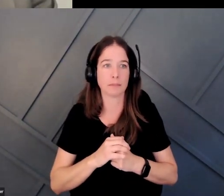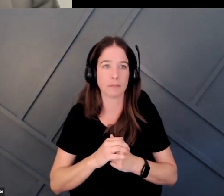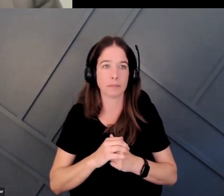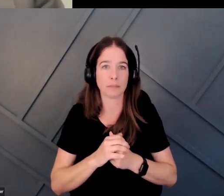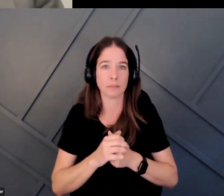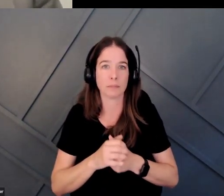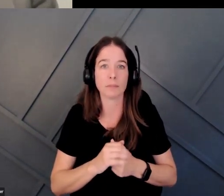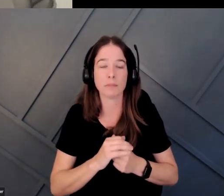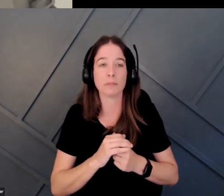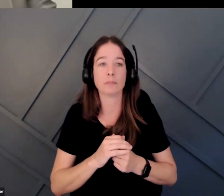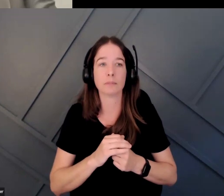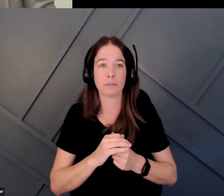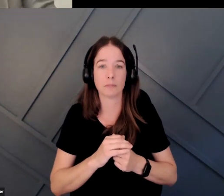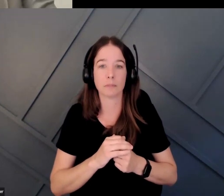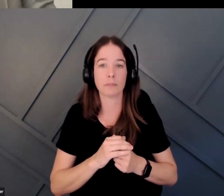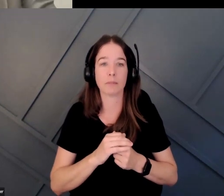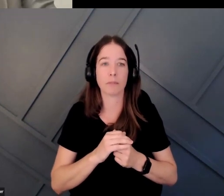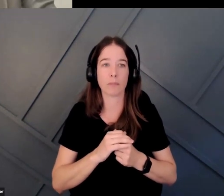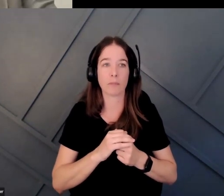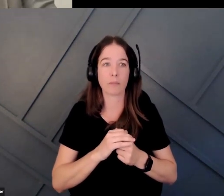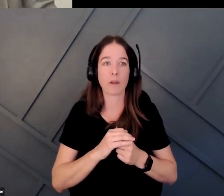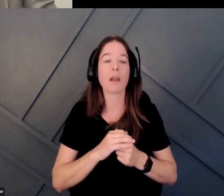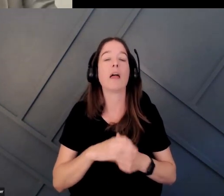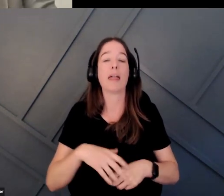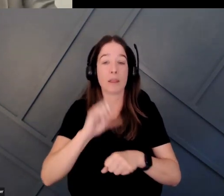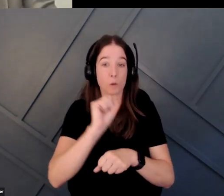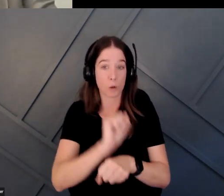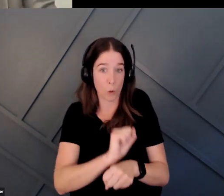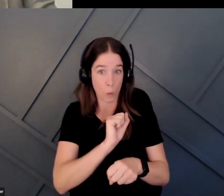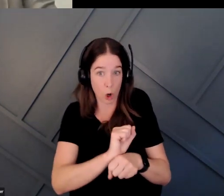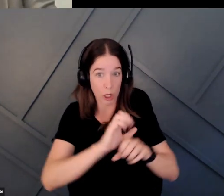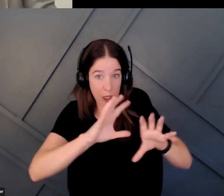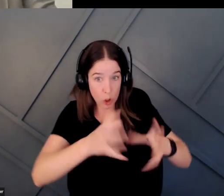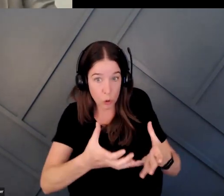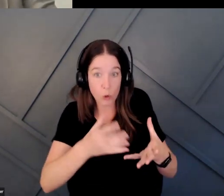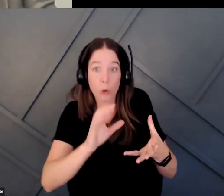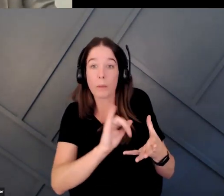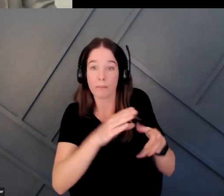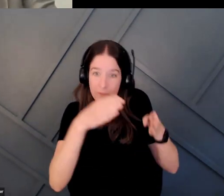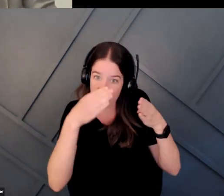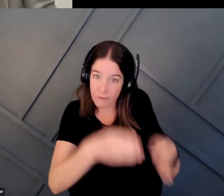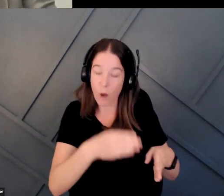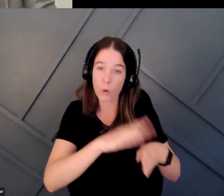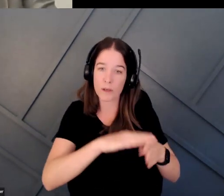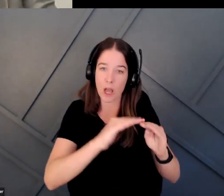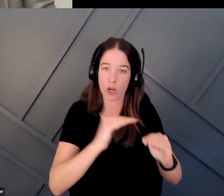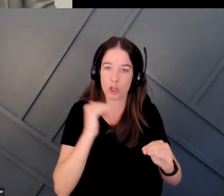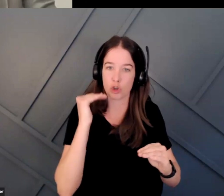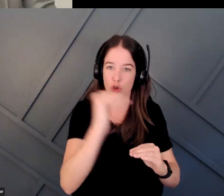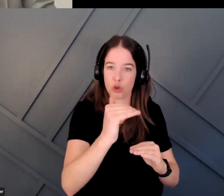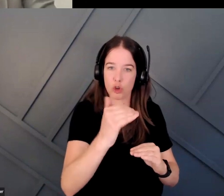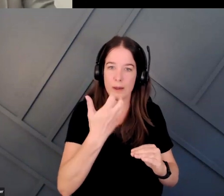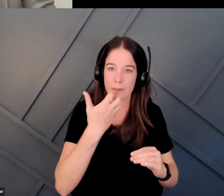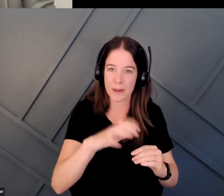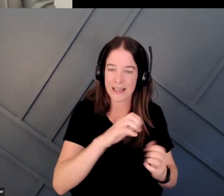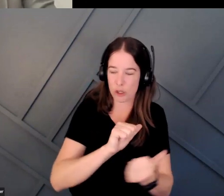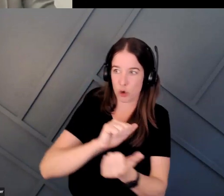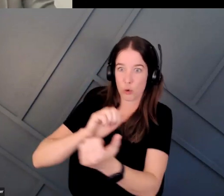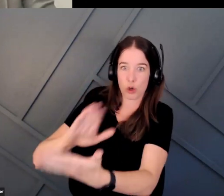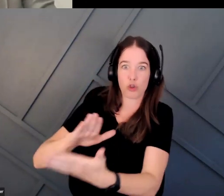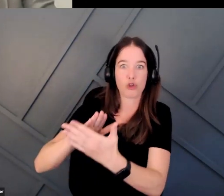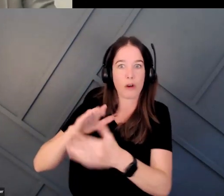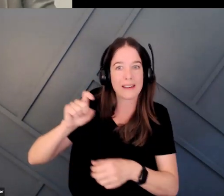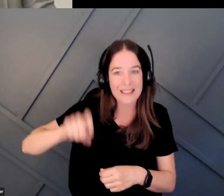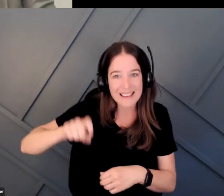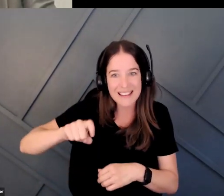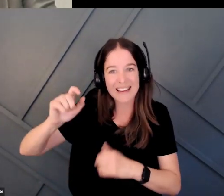NIHIS Extreme Heat Interagency Working Group, and help to ensure the needs and preferences of older adults and individuals with